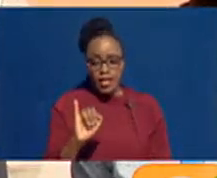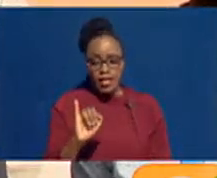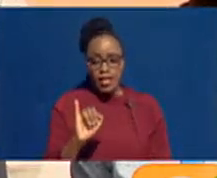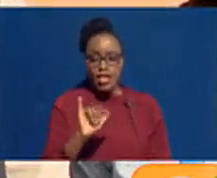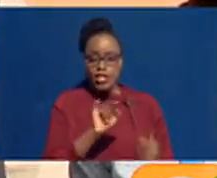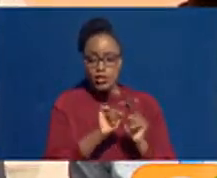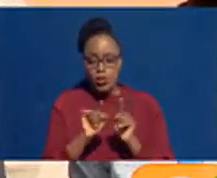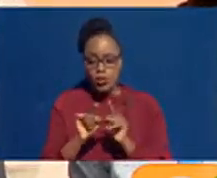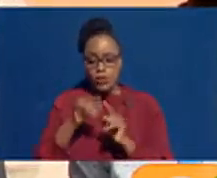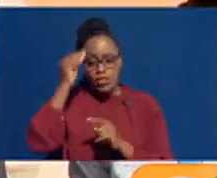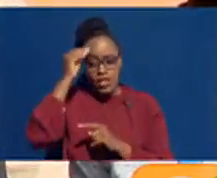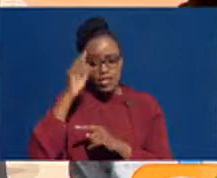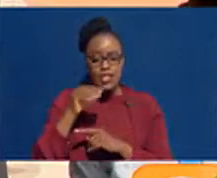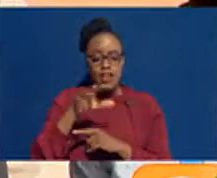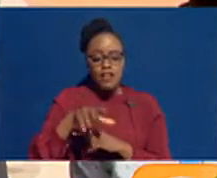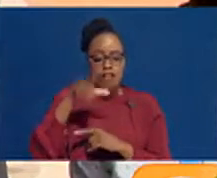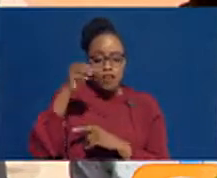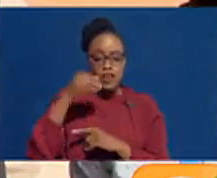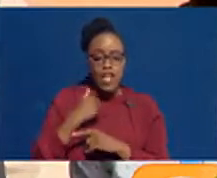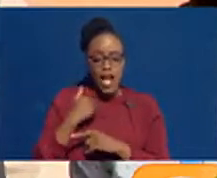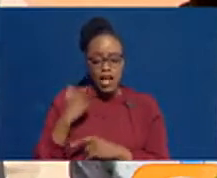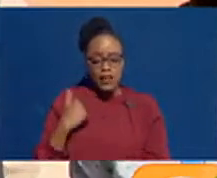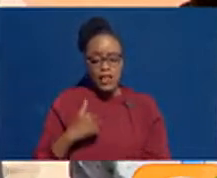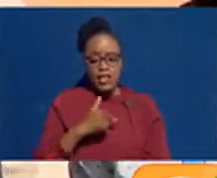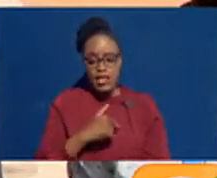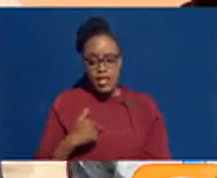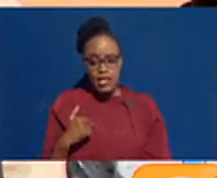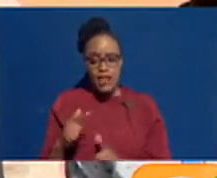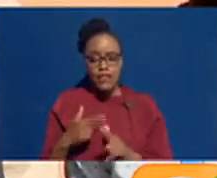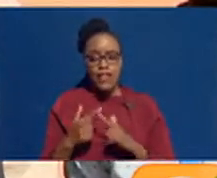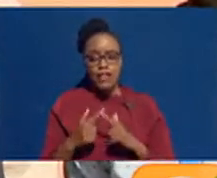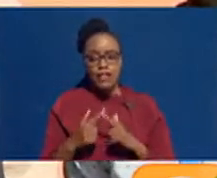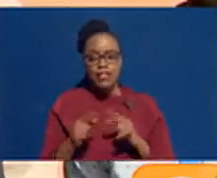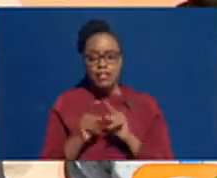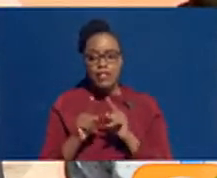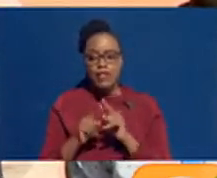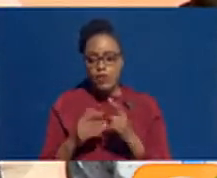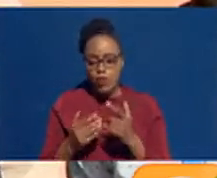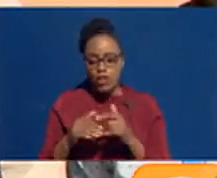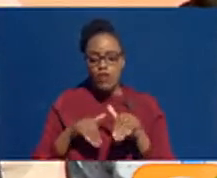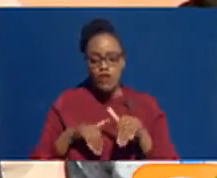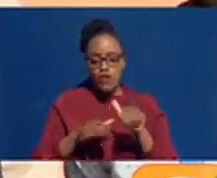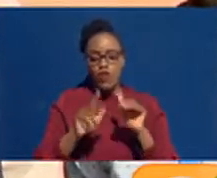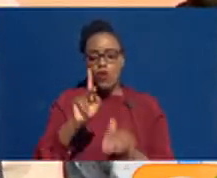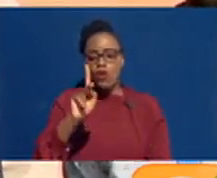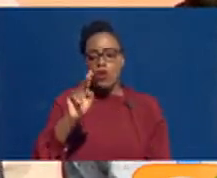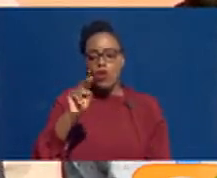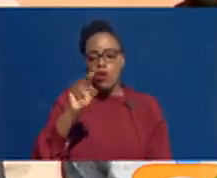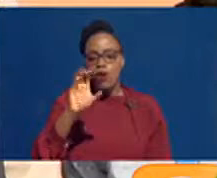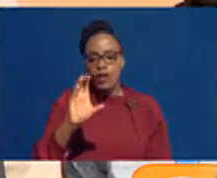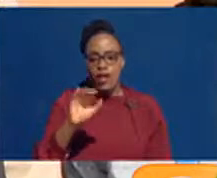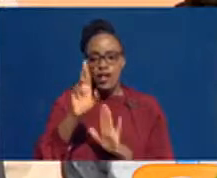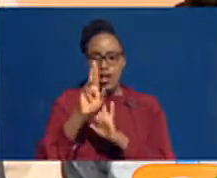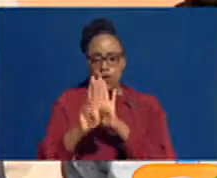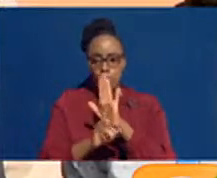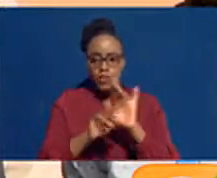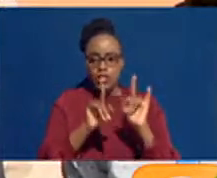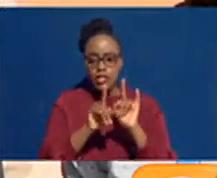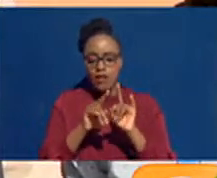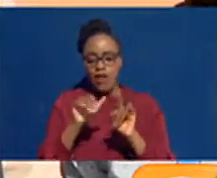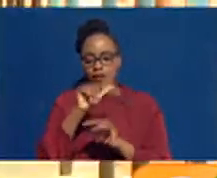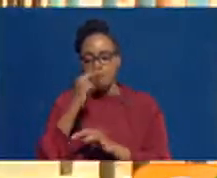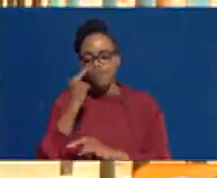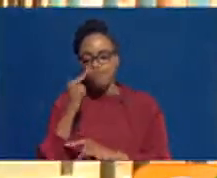And if the students are found culpable, obviously we are going to apply the NEC rules as they apply to such